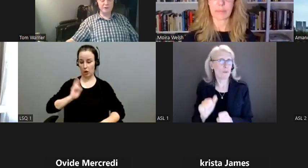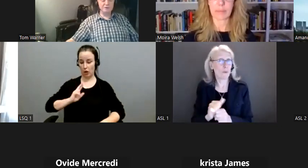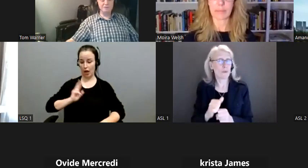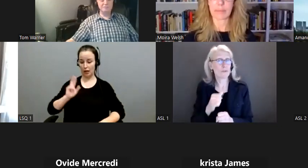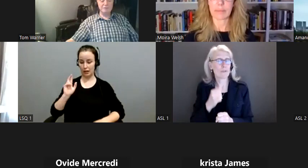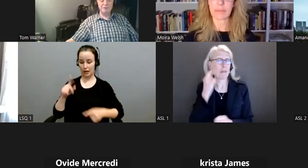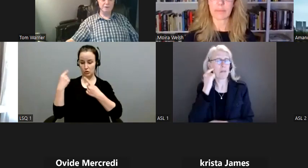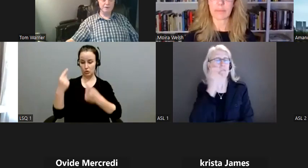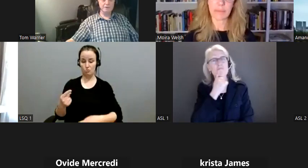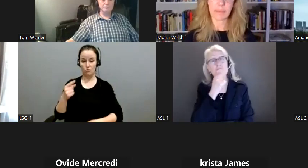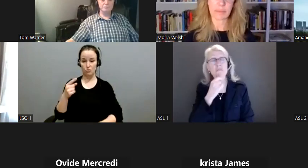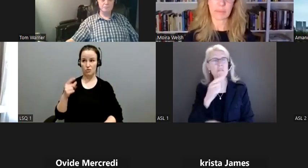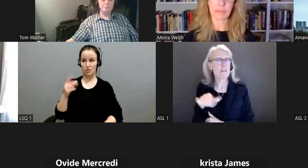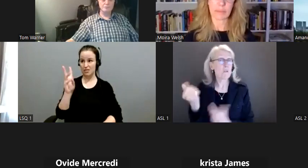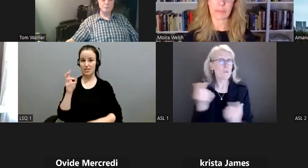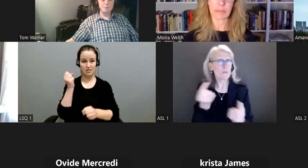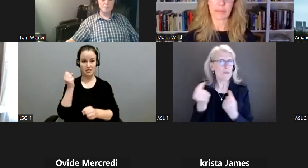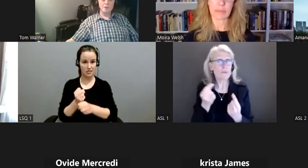that I could maybe